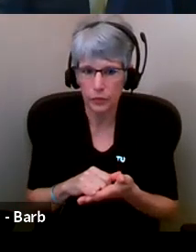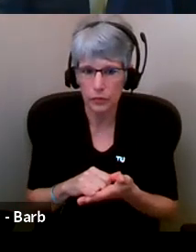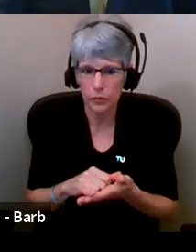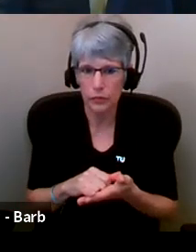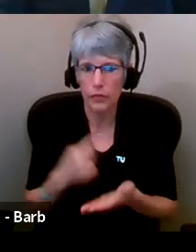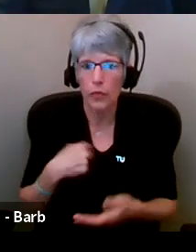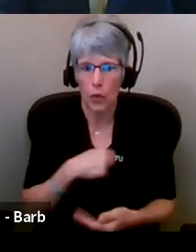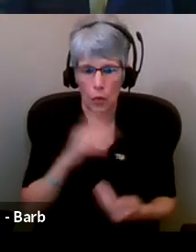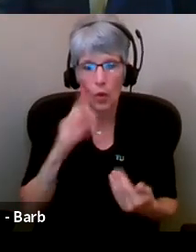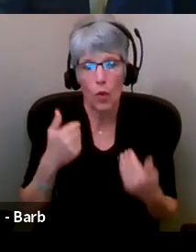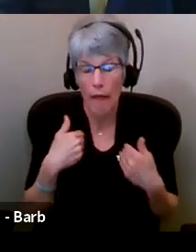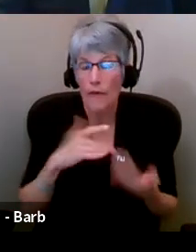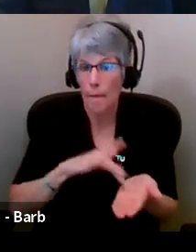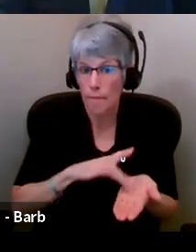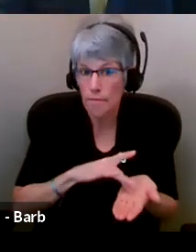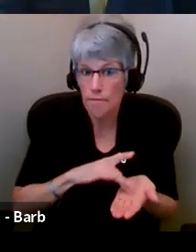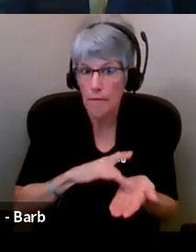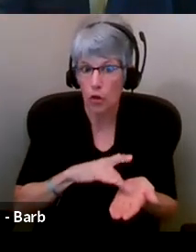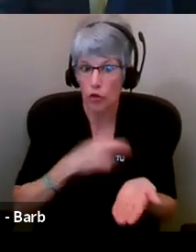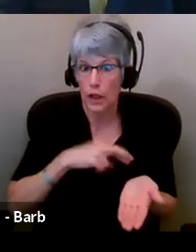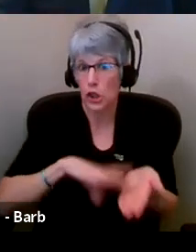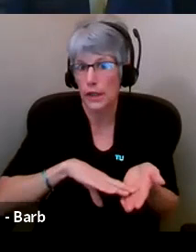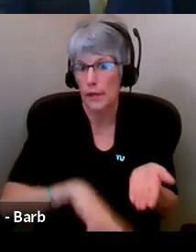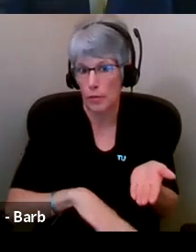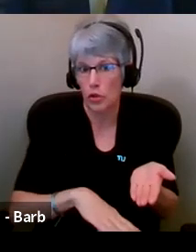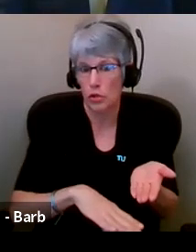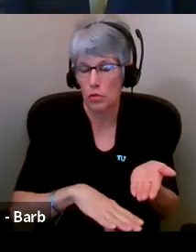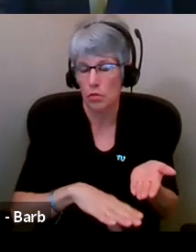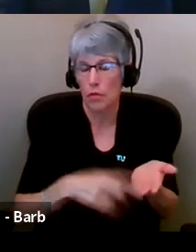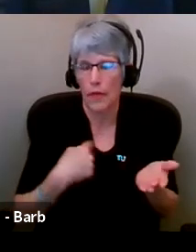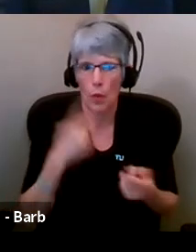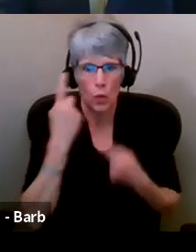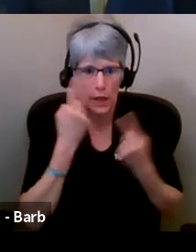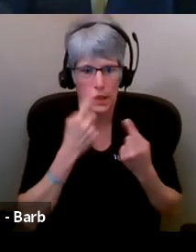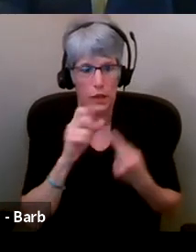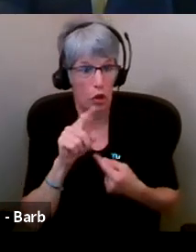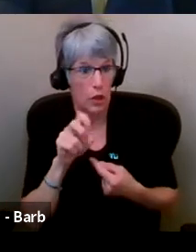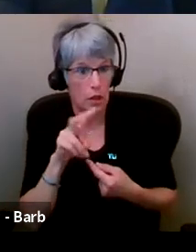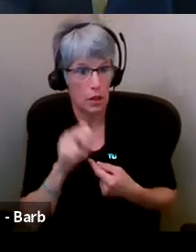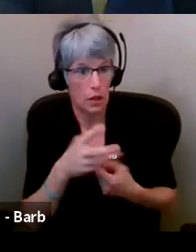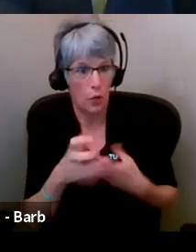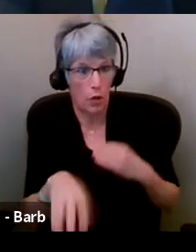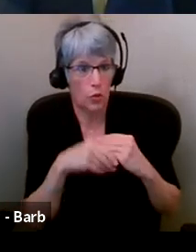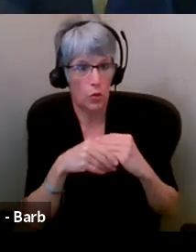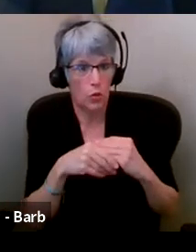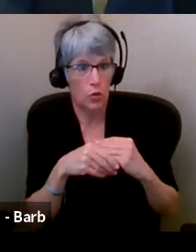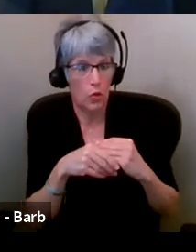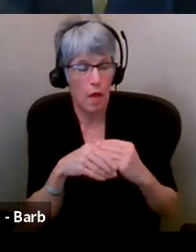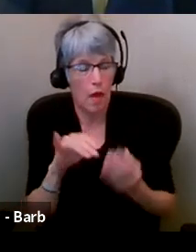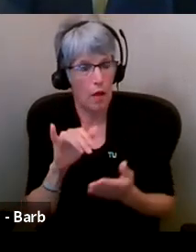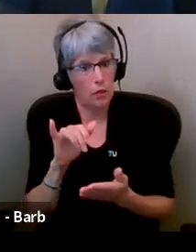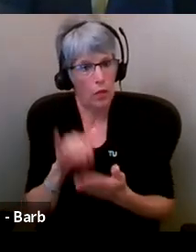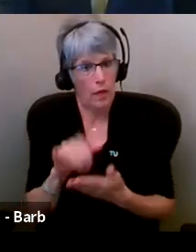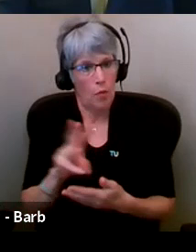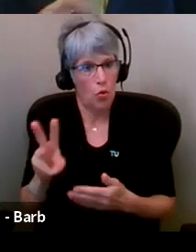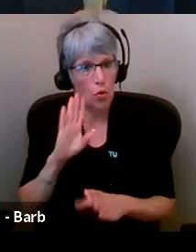medical and religious exemptions that will be considered. And Steve, would you like to just add when that portal will be up and how we'll